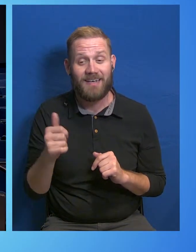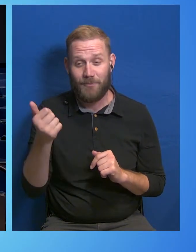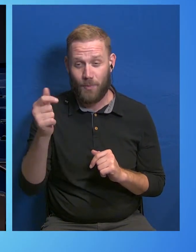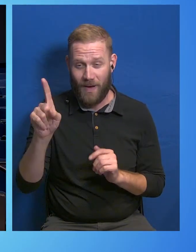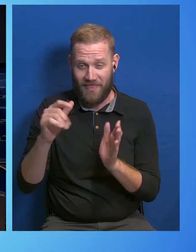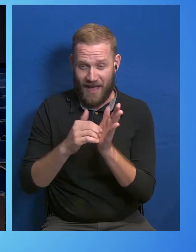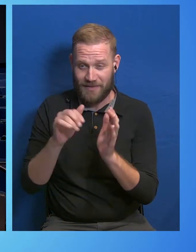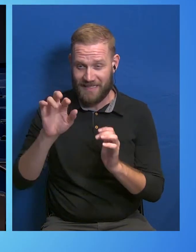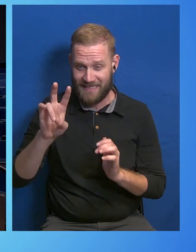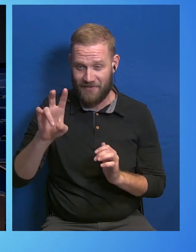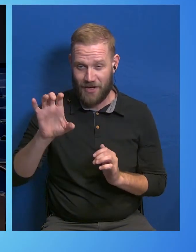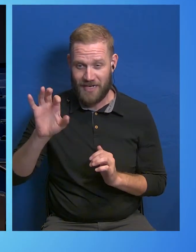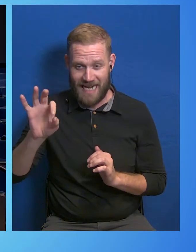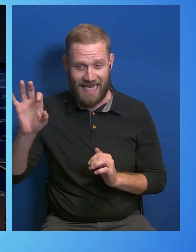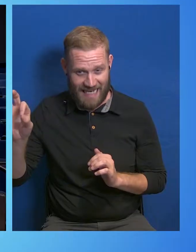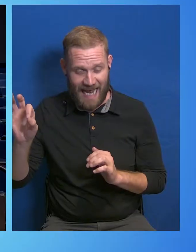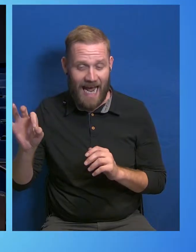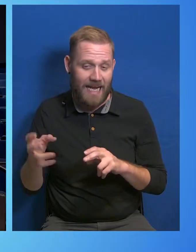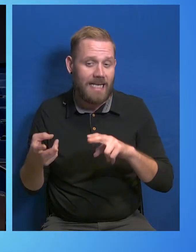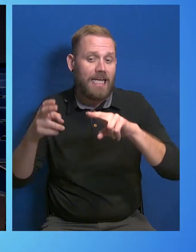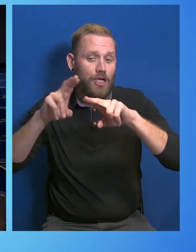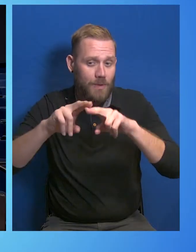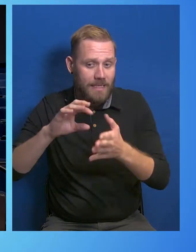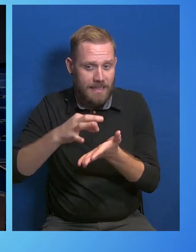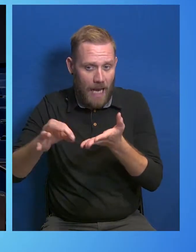student count has increased by 16.